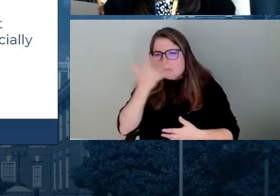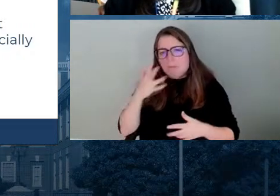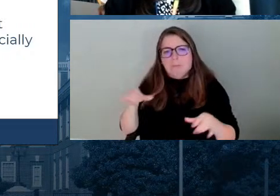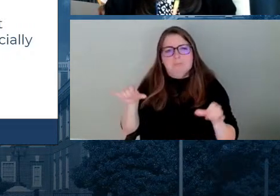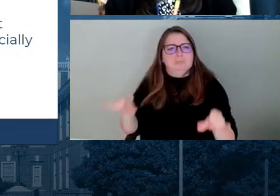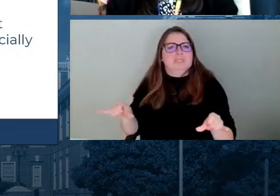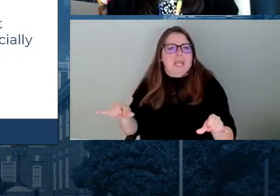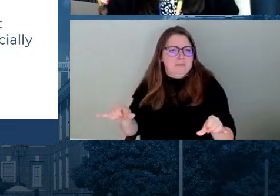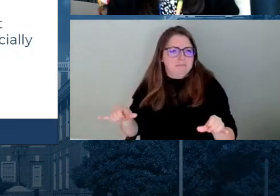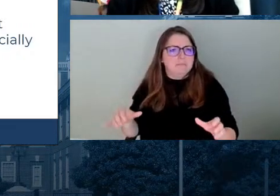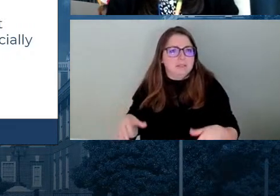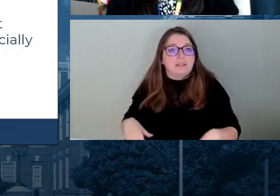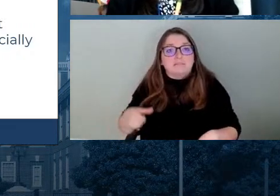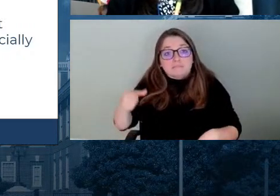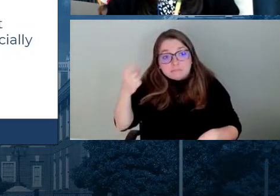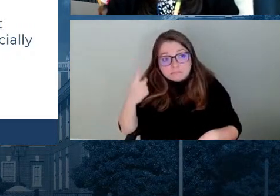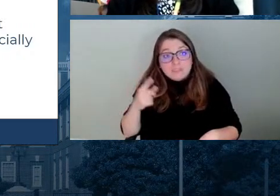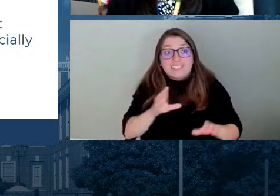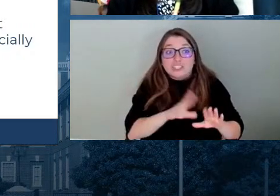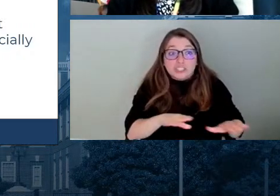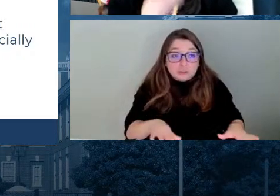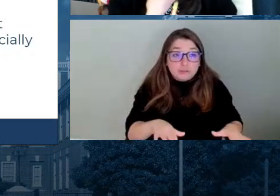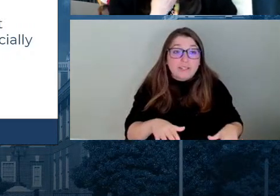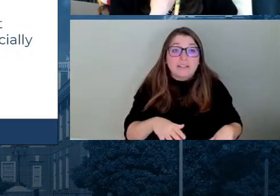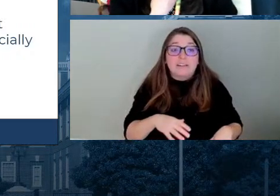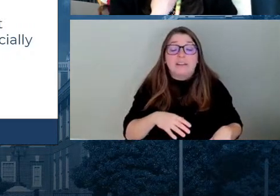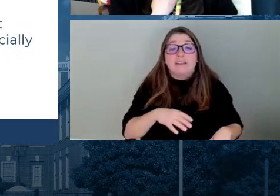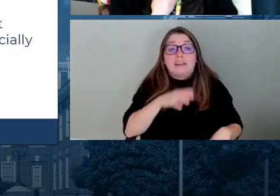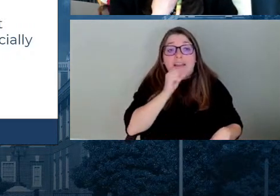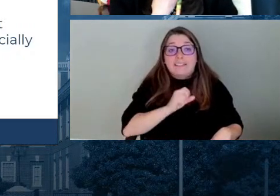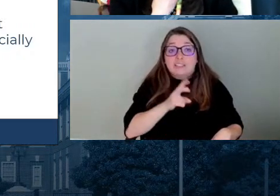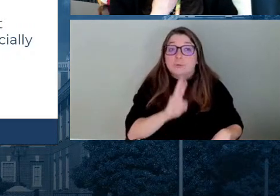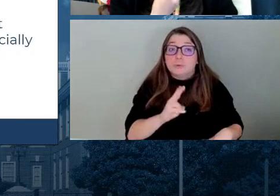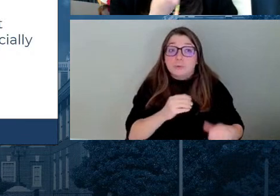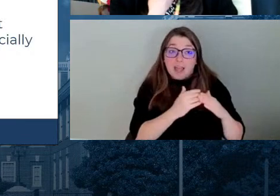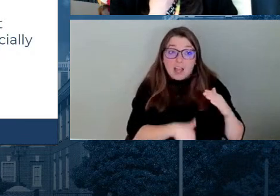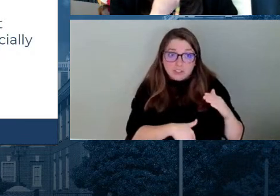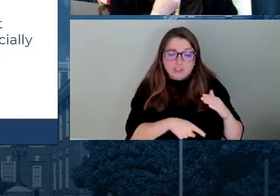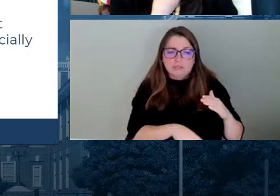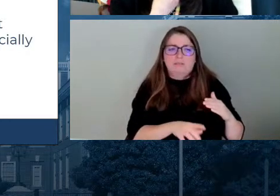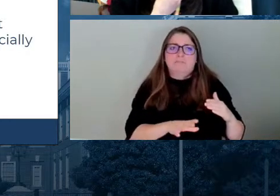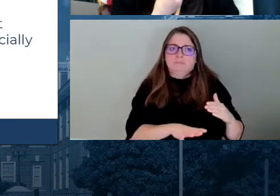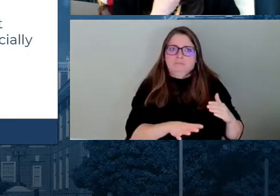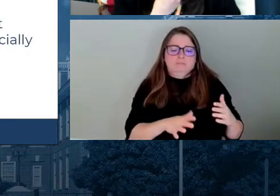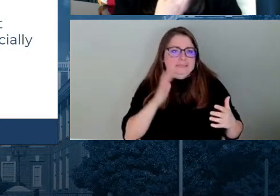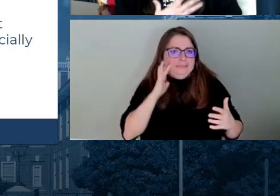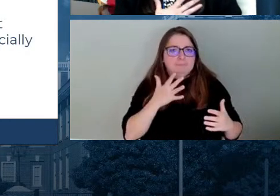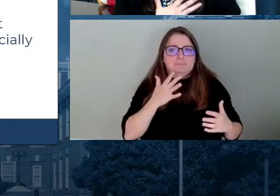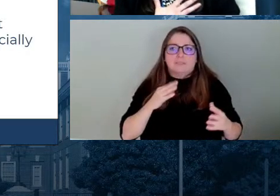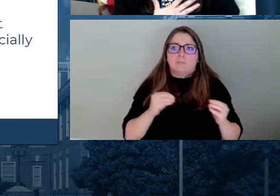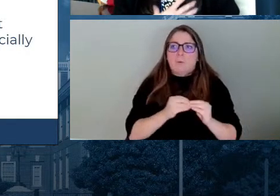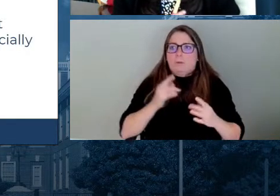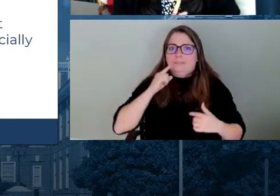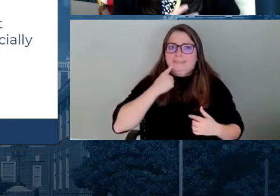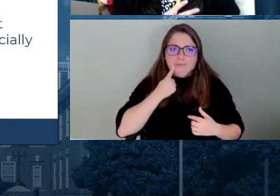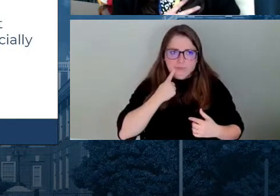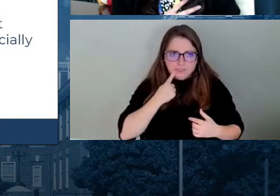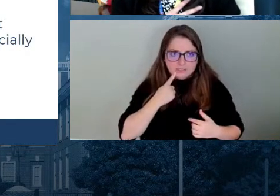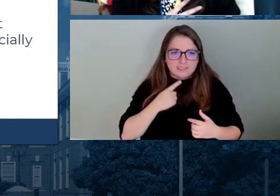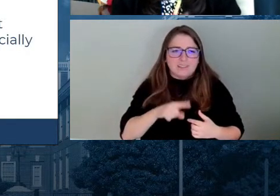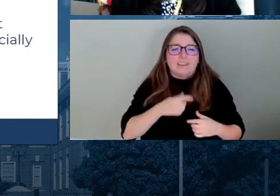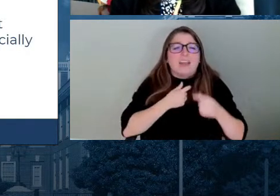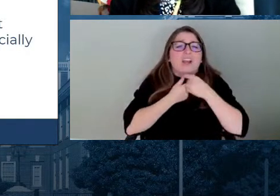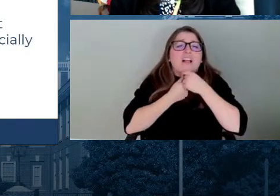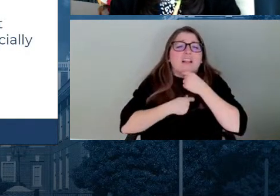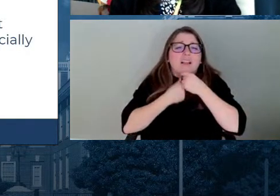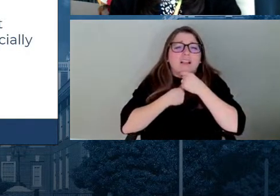see pretty severe cases in children under 2, again, because their airwaves are smaller. And so as there's inflammation caused by this virus, they